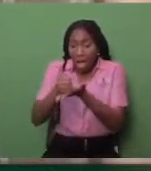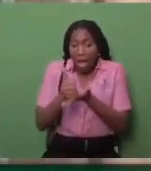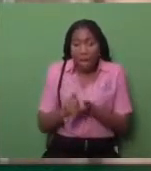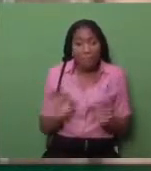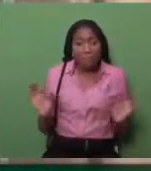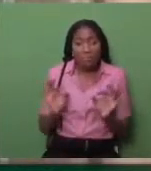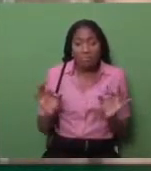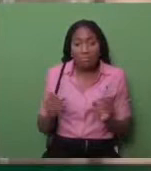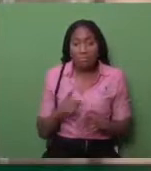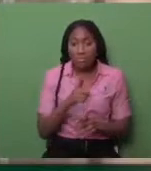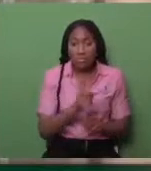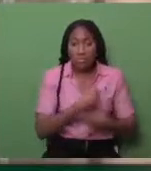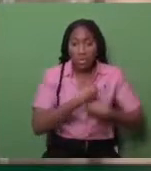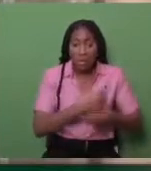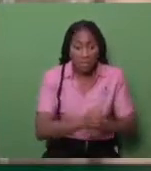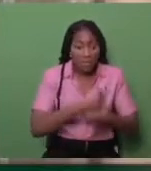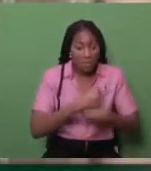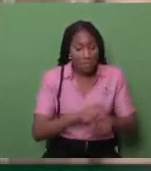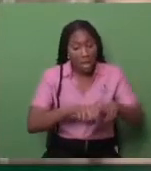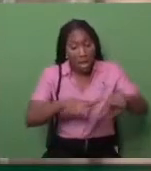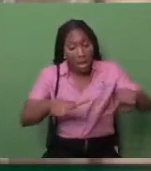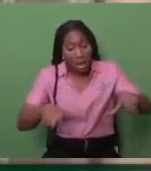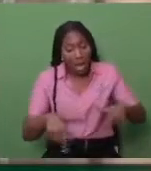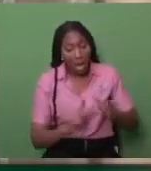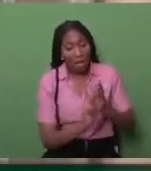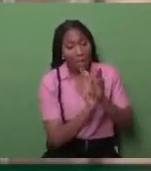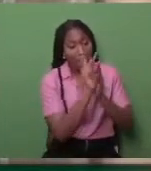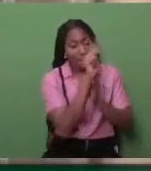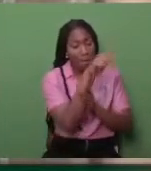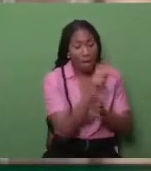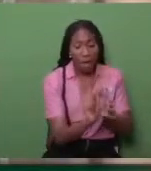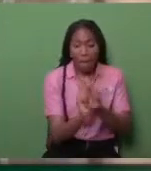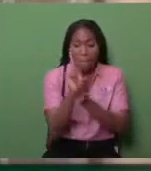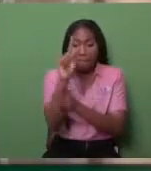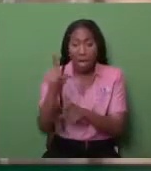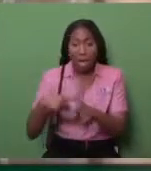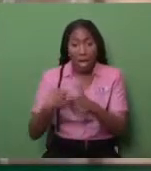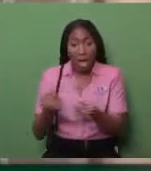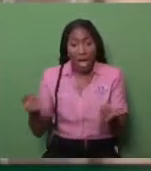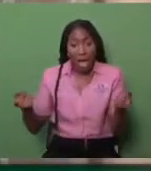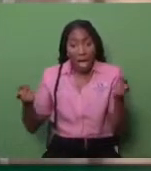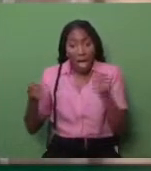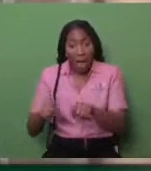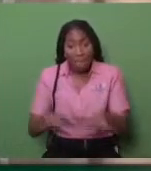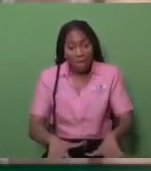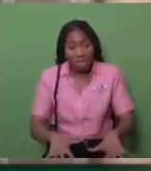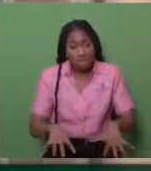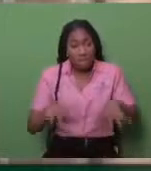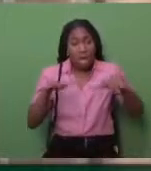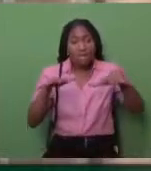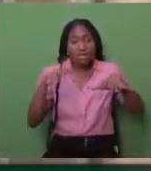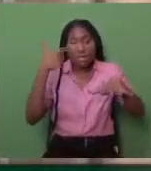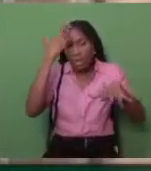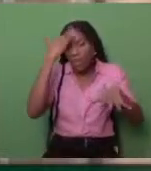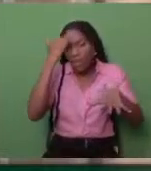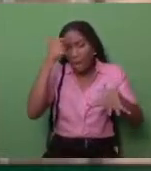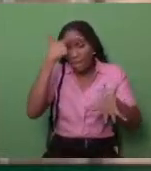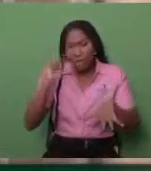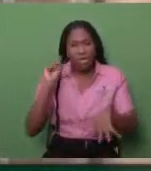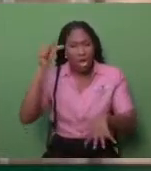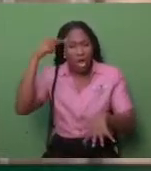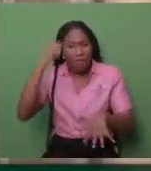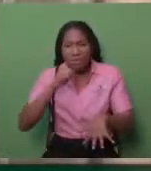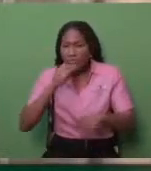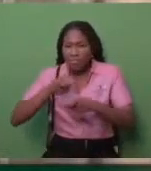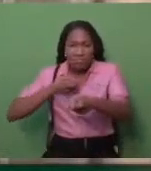maintain your crops, and then what happens? They all washed away in a flood due to the government's incompetence. And then